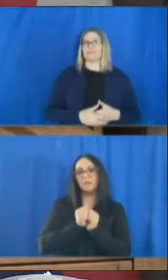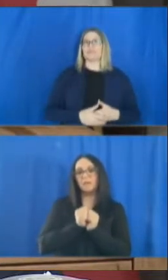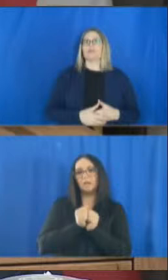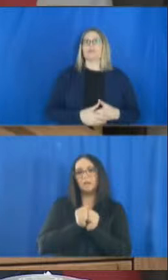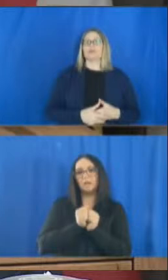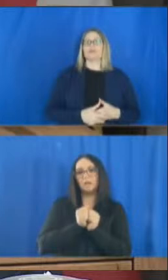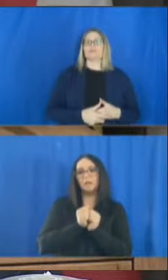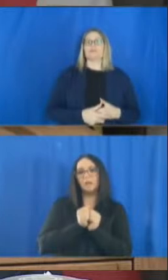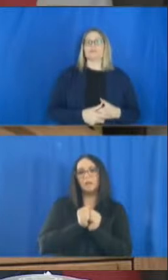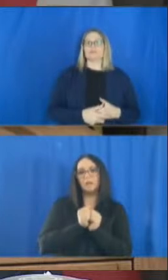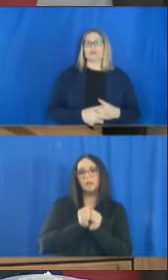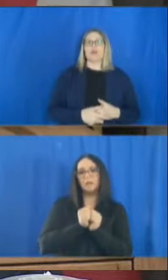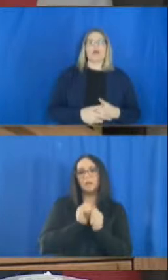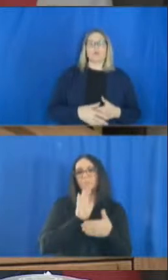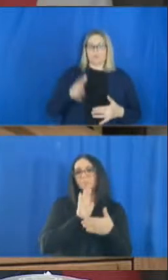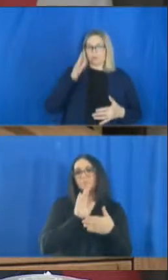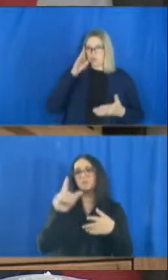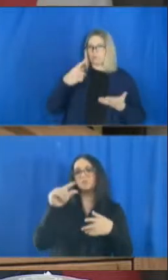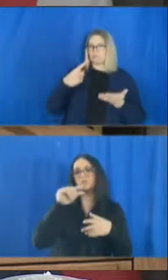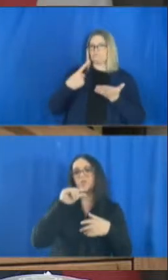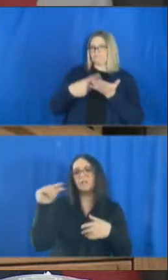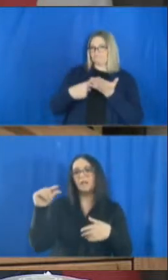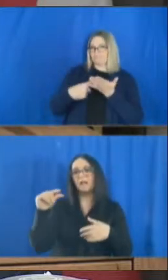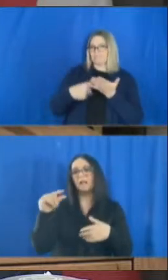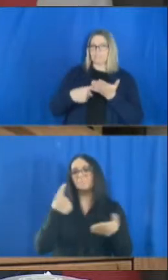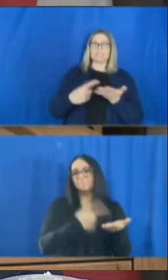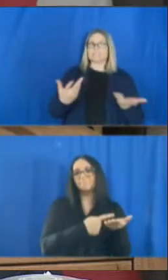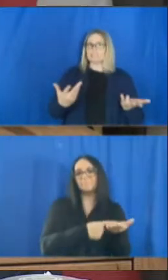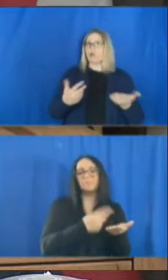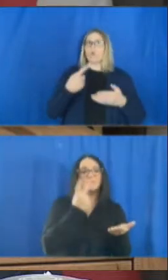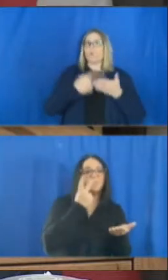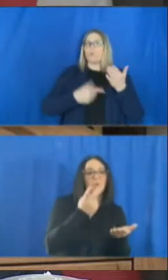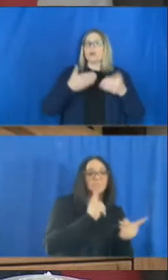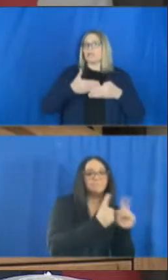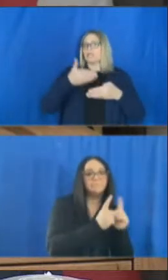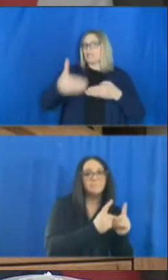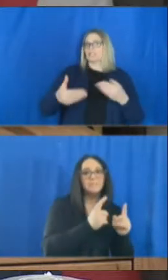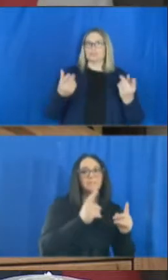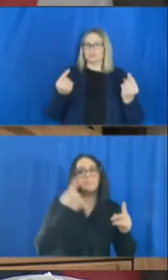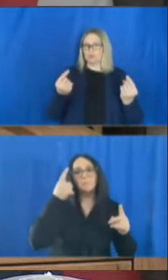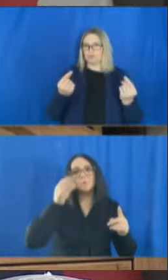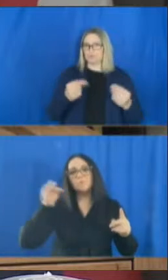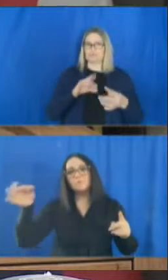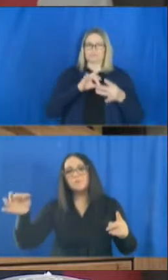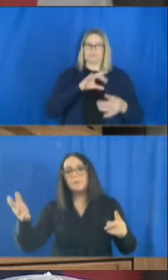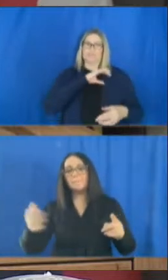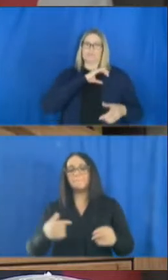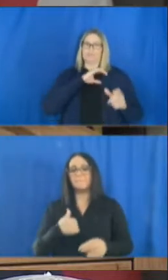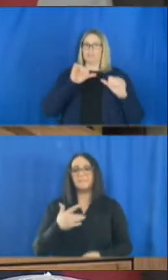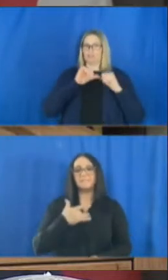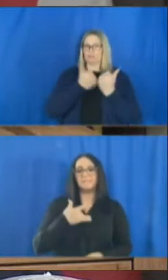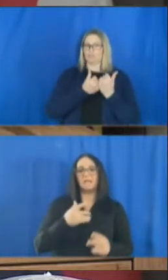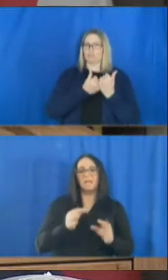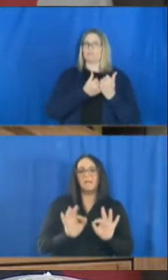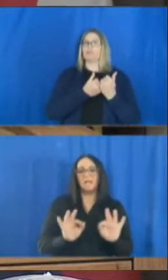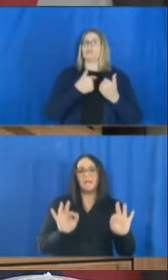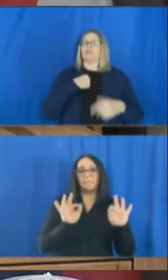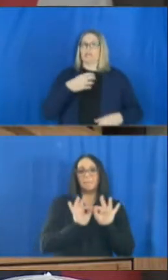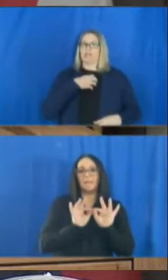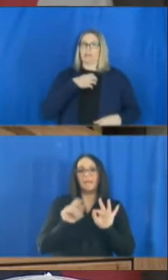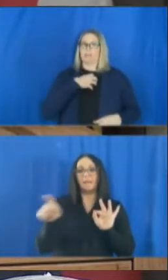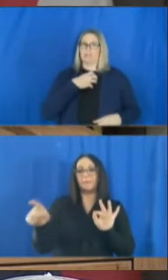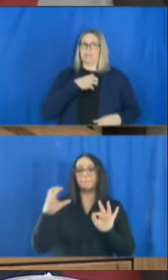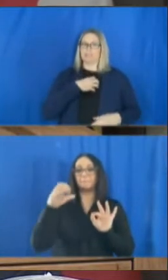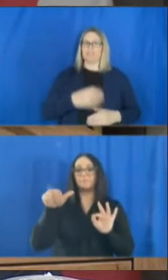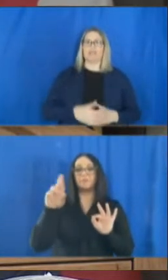minister, and I have certainly. I have had conversations since then expressing